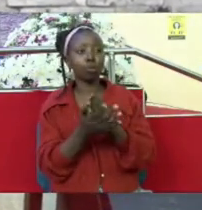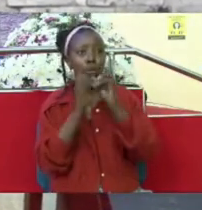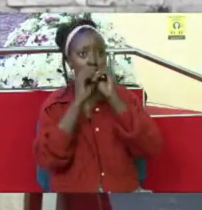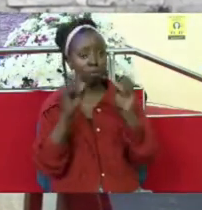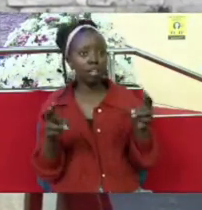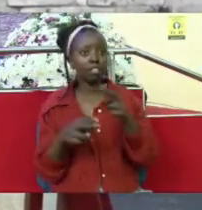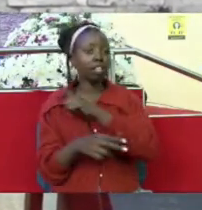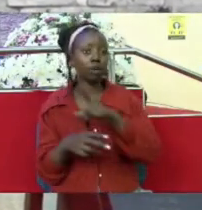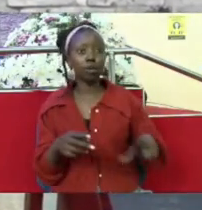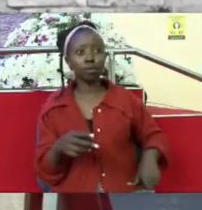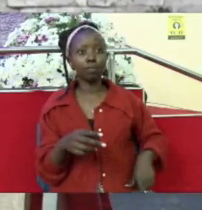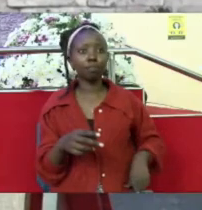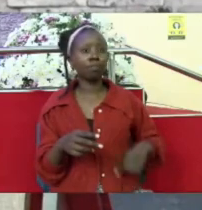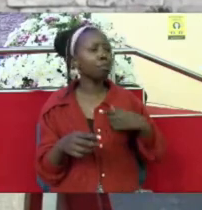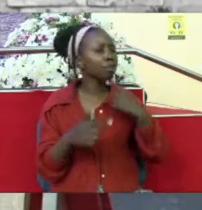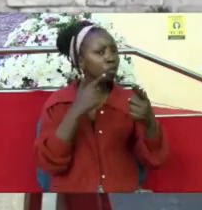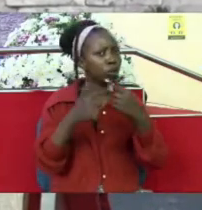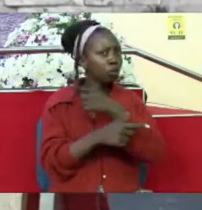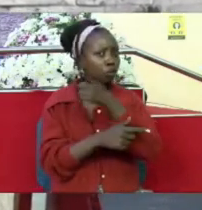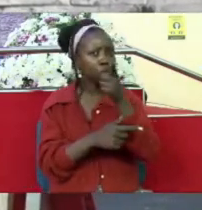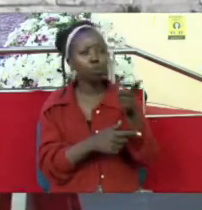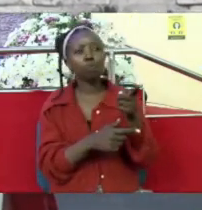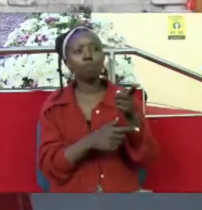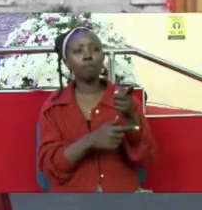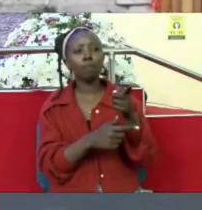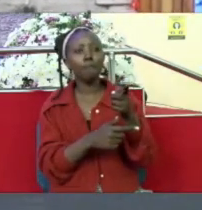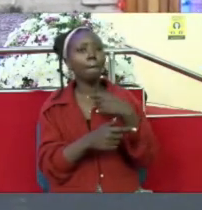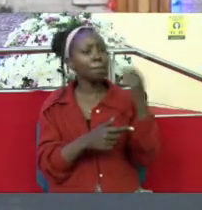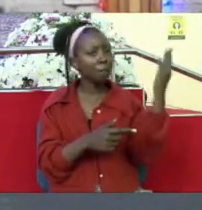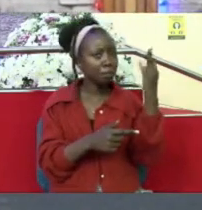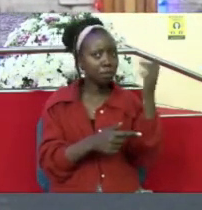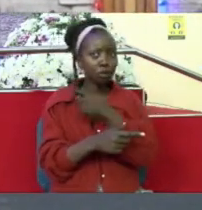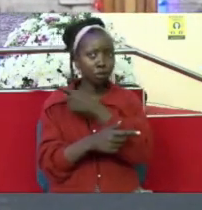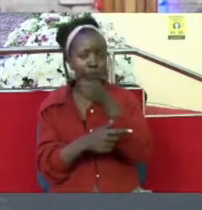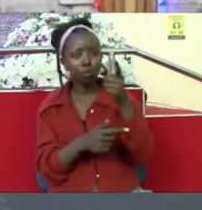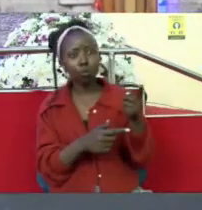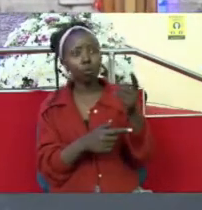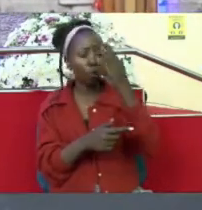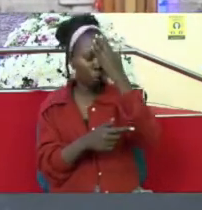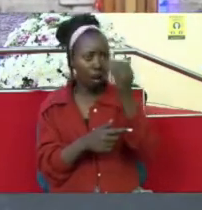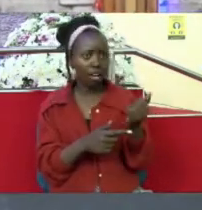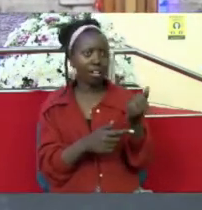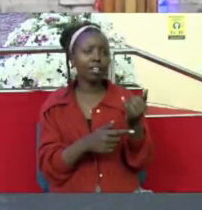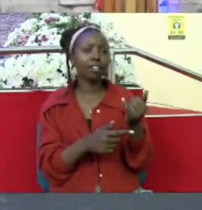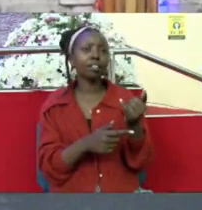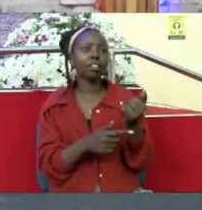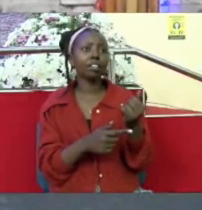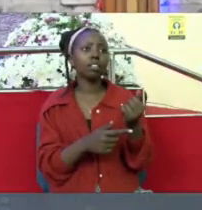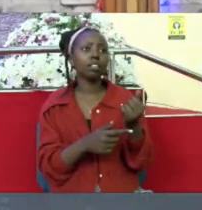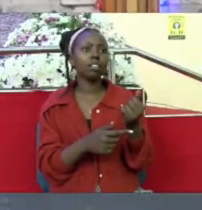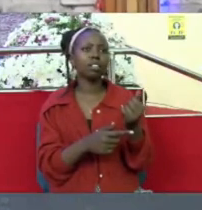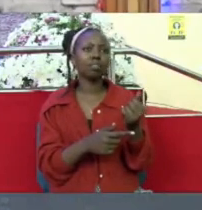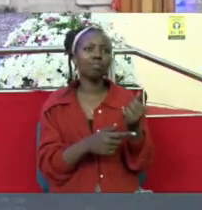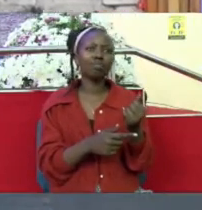of the Lord. Amen. I'm talking to you today. Na kuongelesha wewe. I've come to preach to you today. Nimekuja kuhubiria wewe. Because you know what? Unajua nini? It will be so